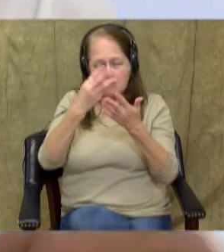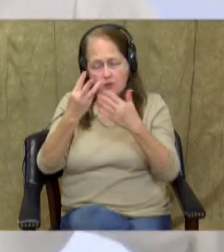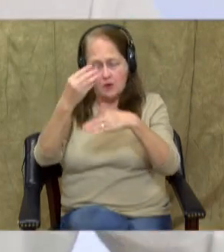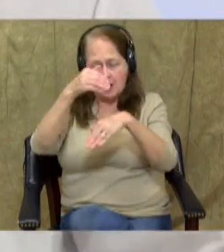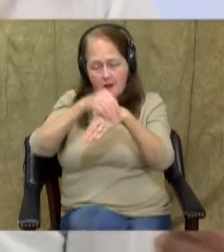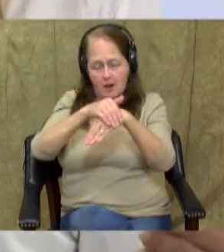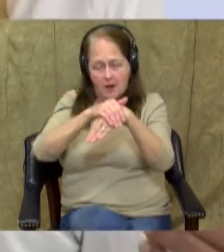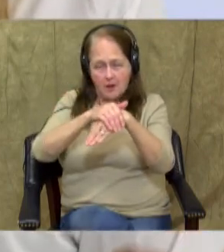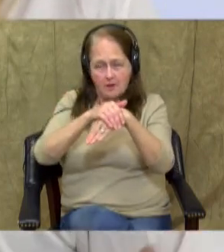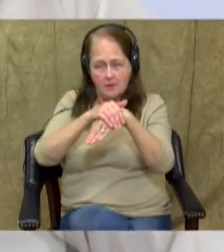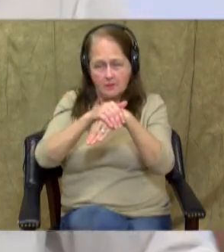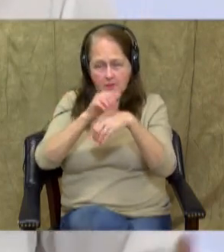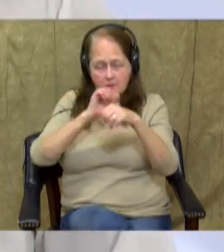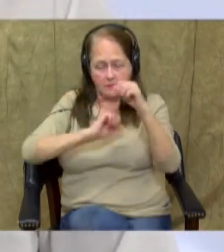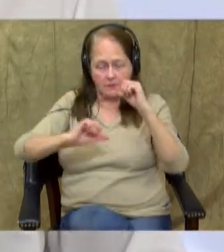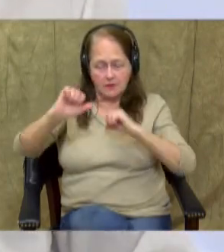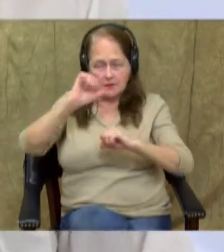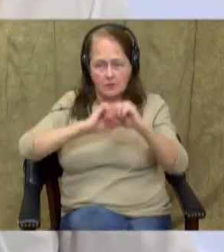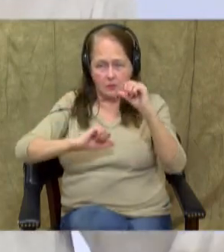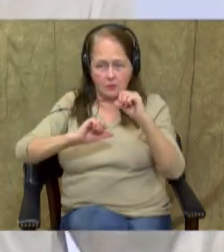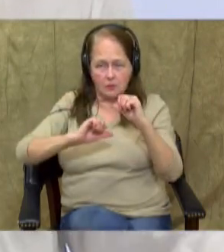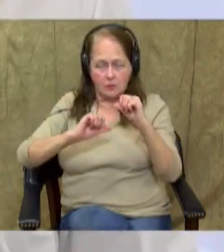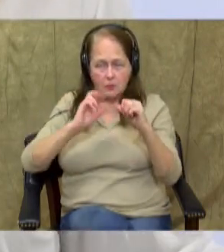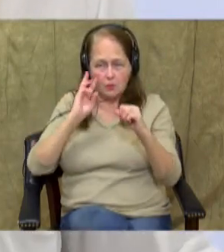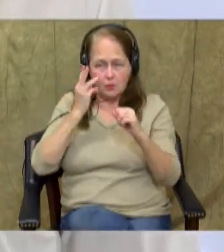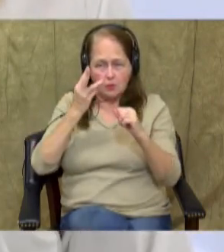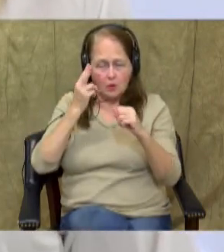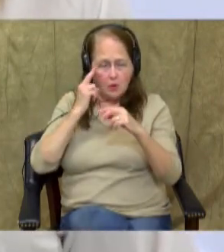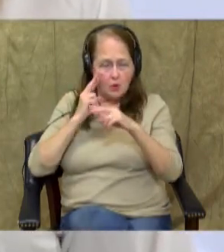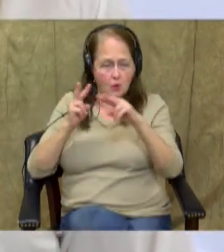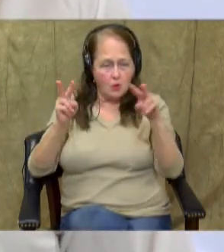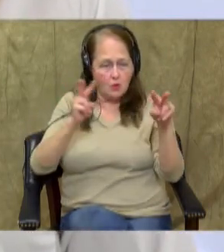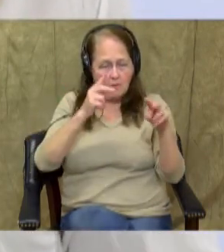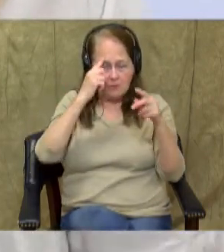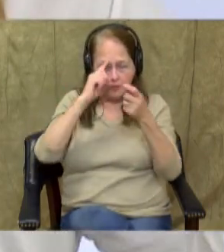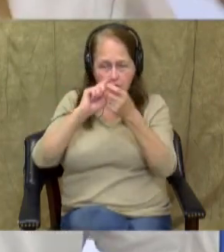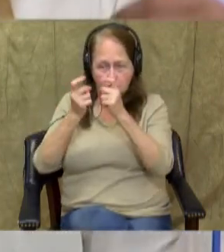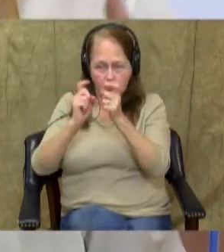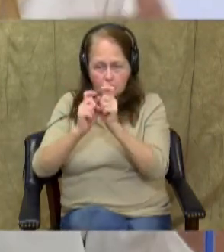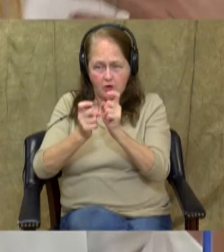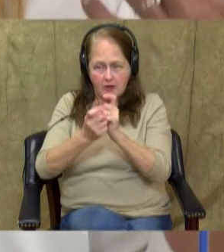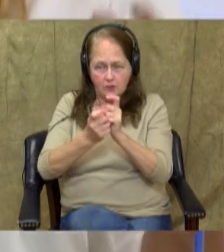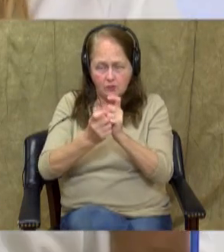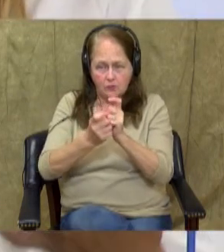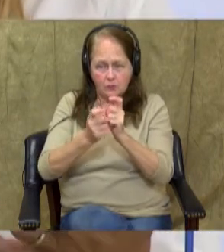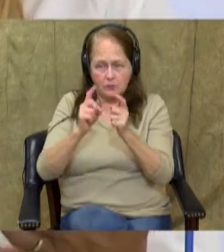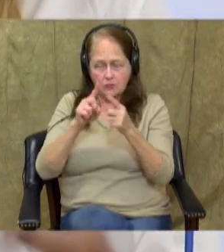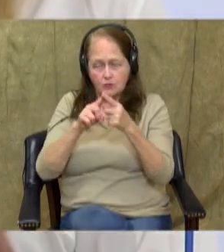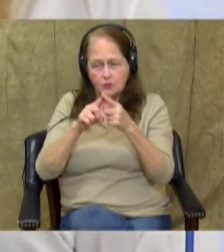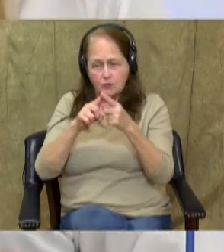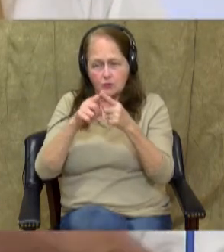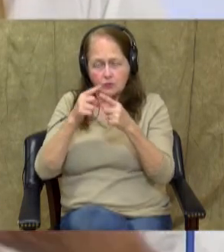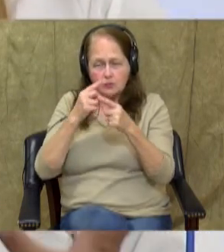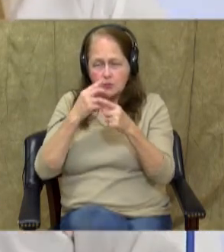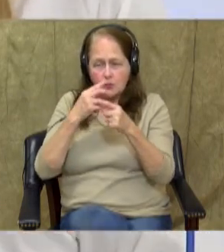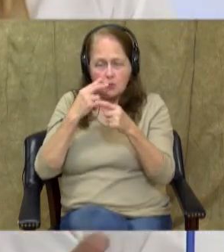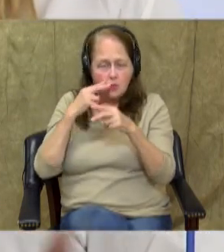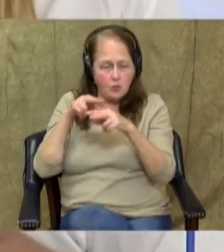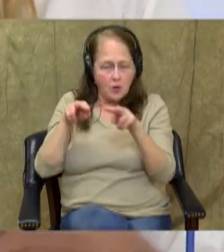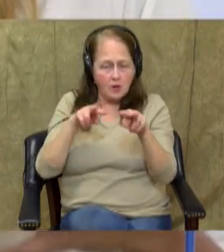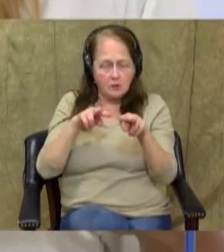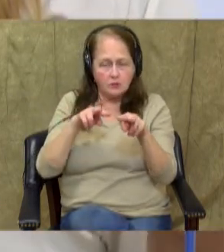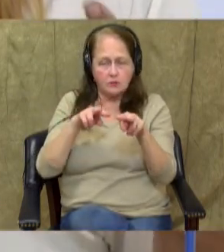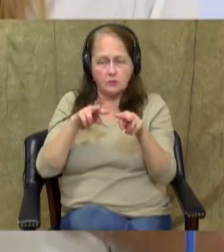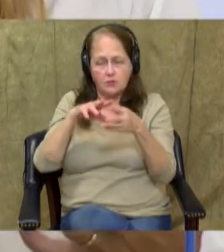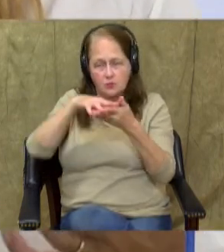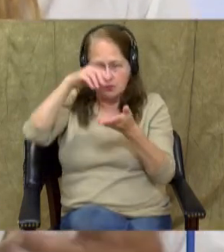nights. As scientists, one thing that we do is we look for change and we try to observe things. So what I want you to do